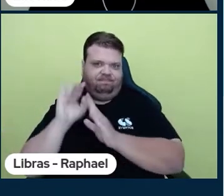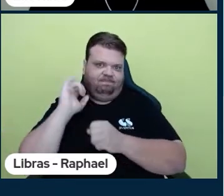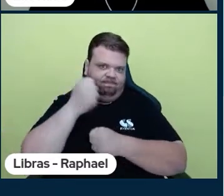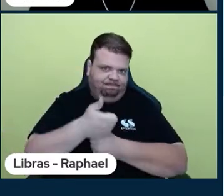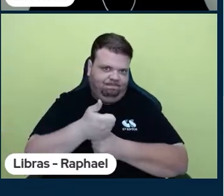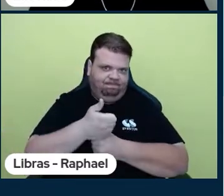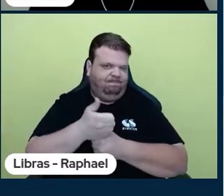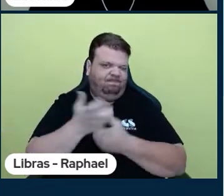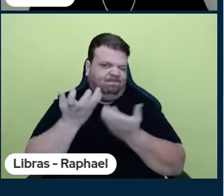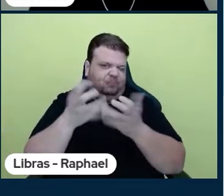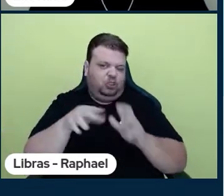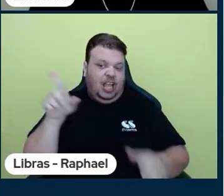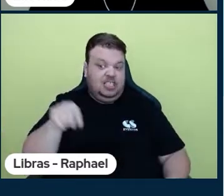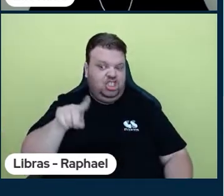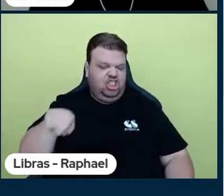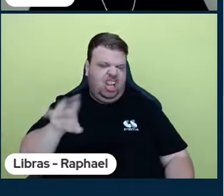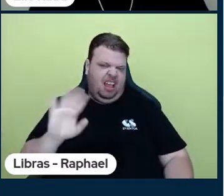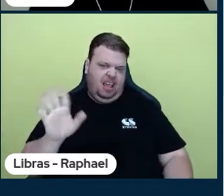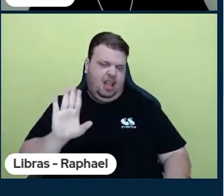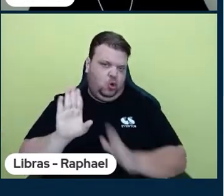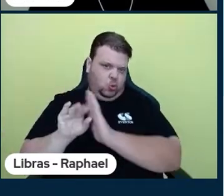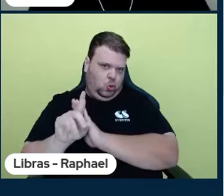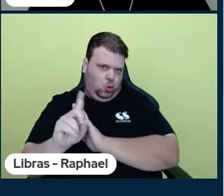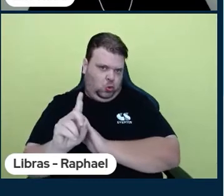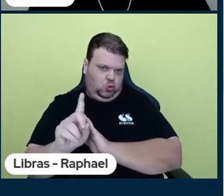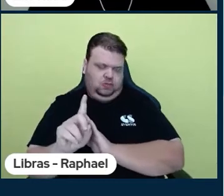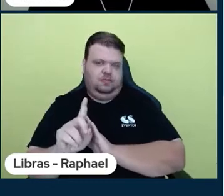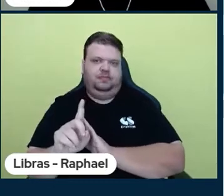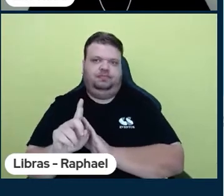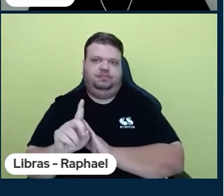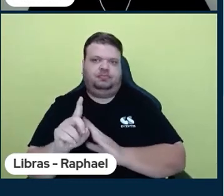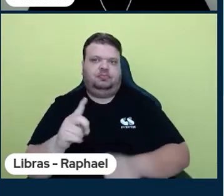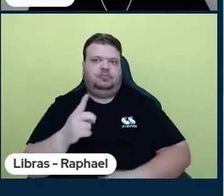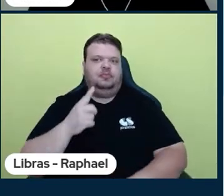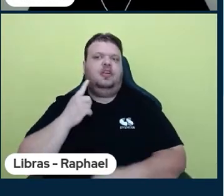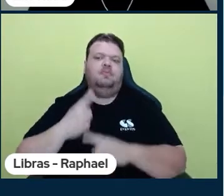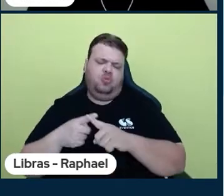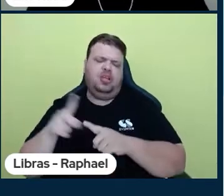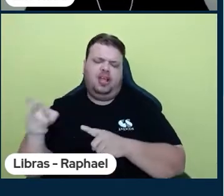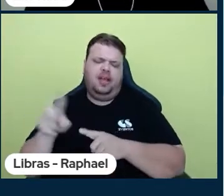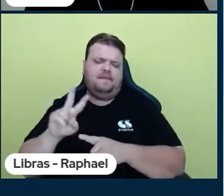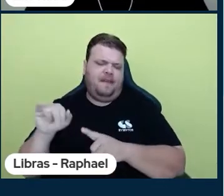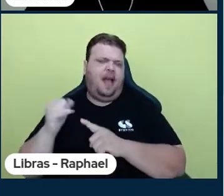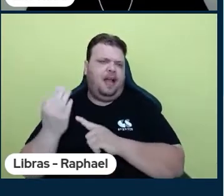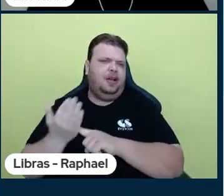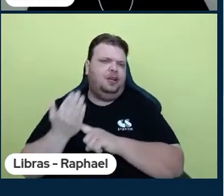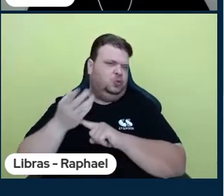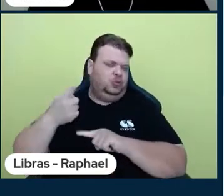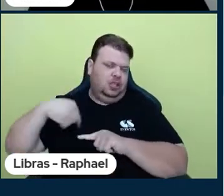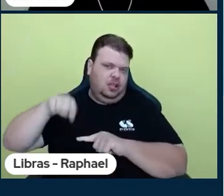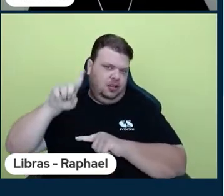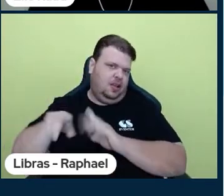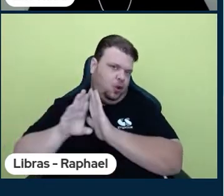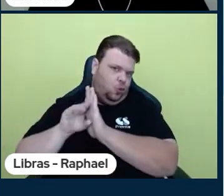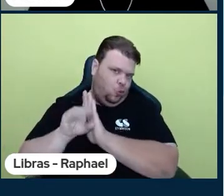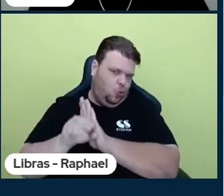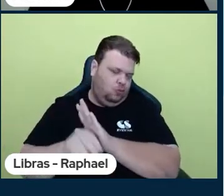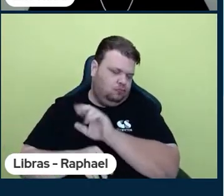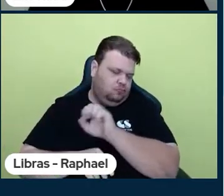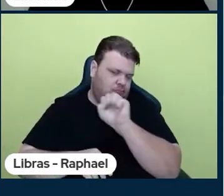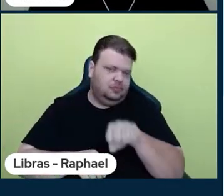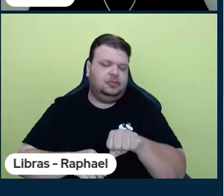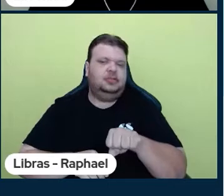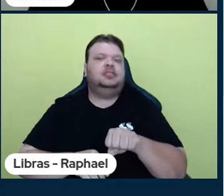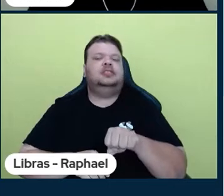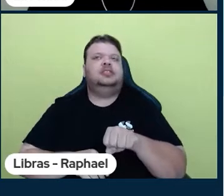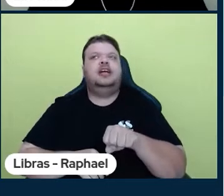would help us convert the user to our website. But once the user is on our website, we don't want the user to